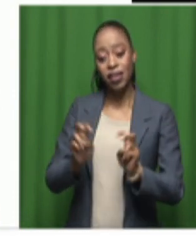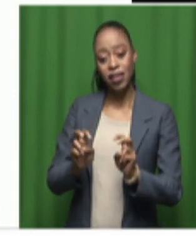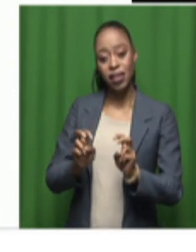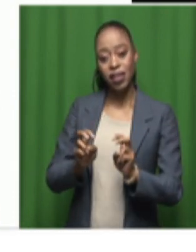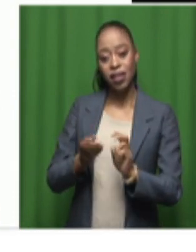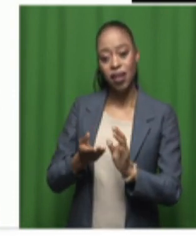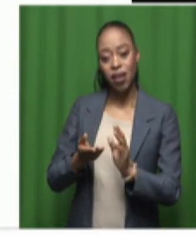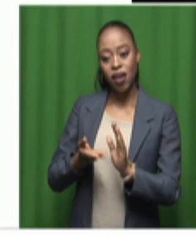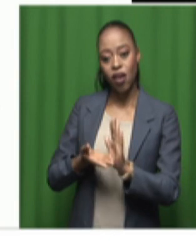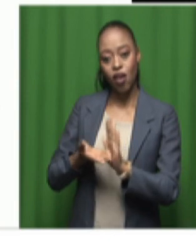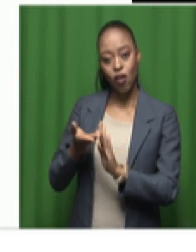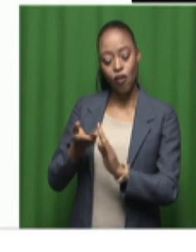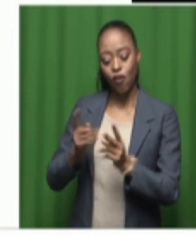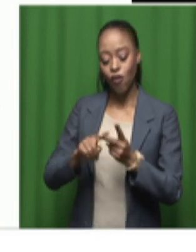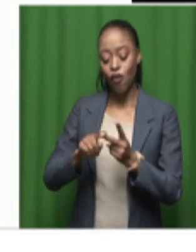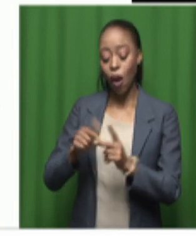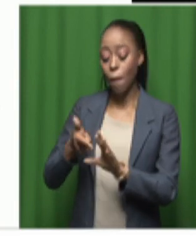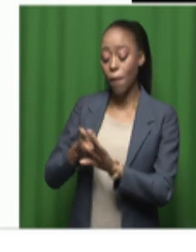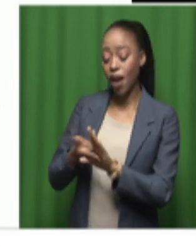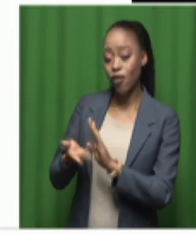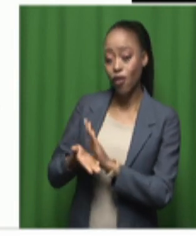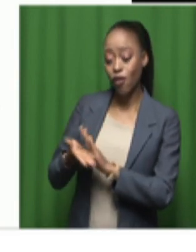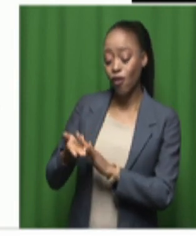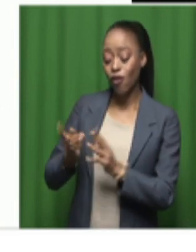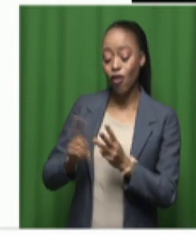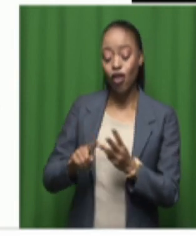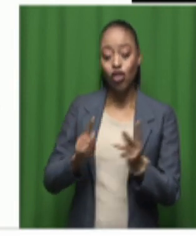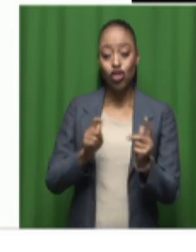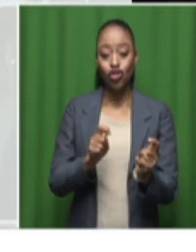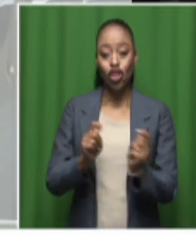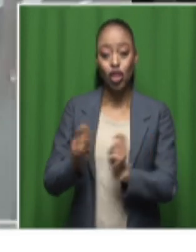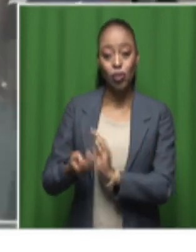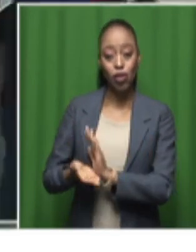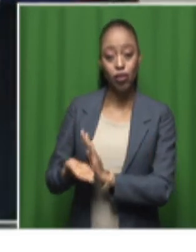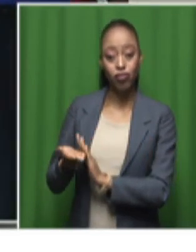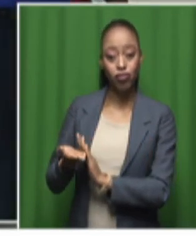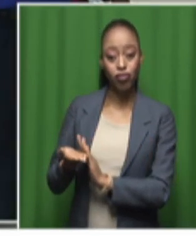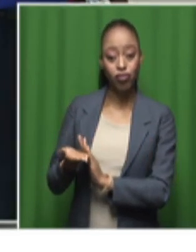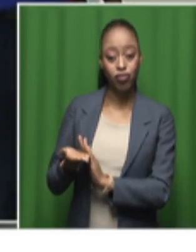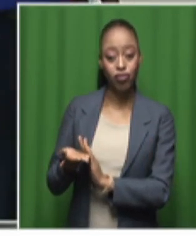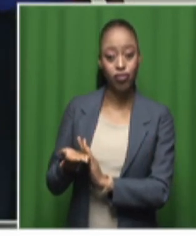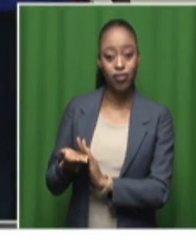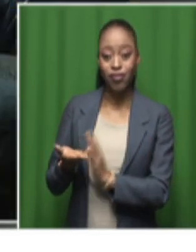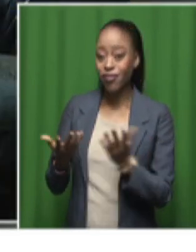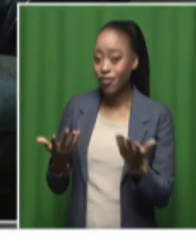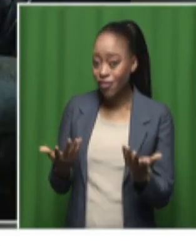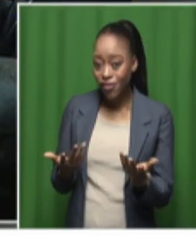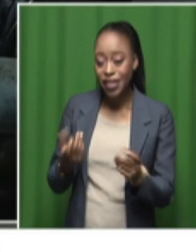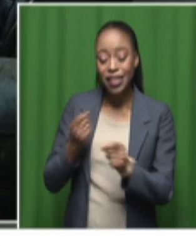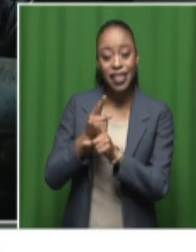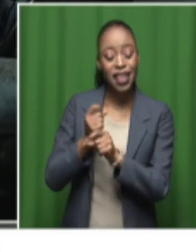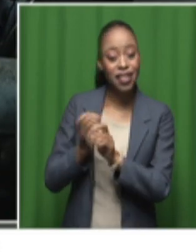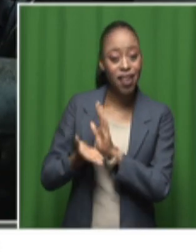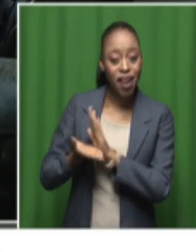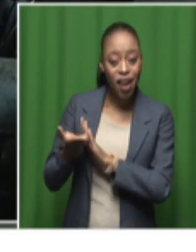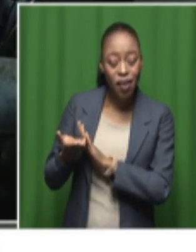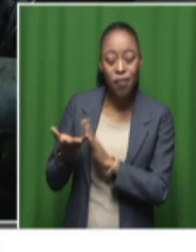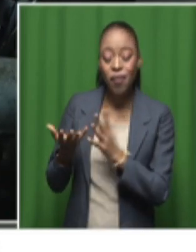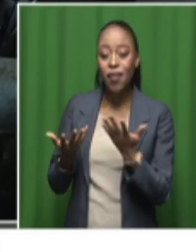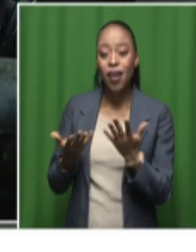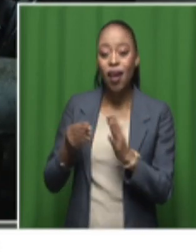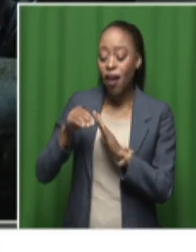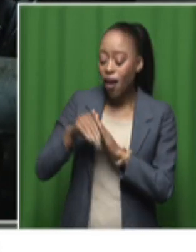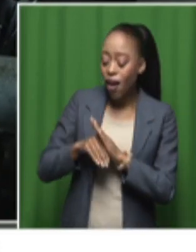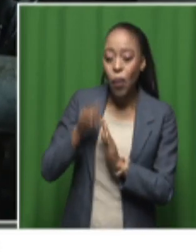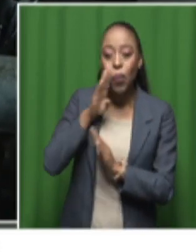increase, when fuel prices increase, or transport costs increase, for instance, taxi fares have gone up, it's not